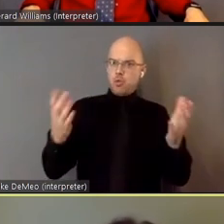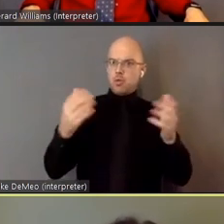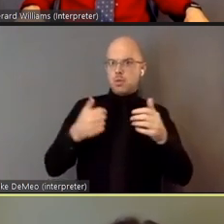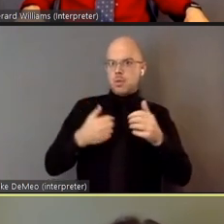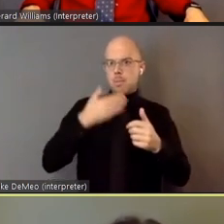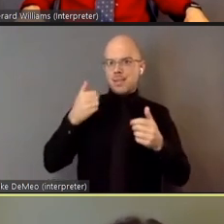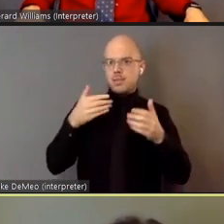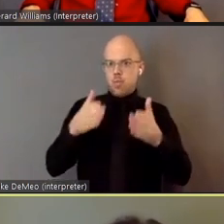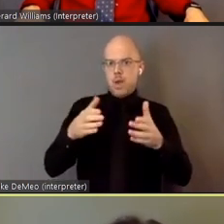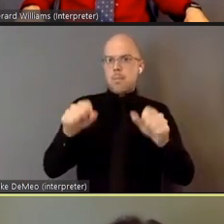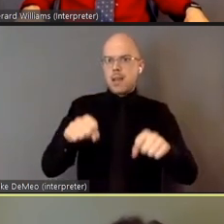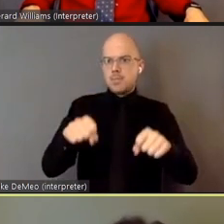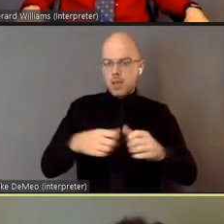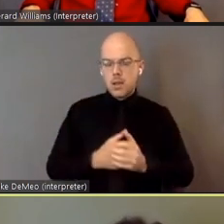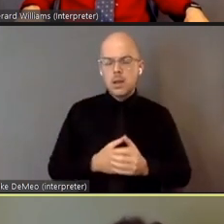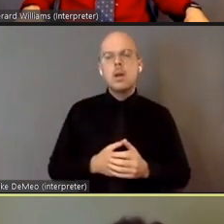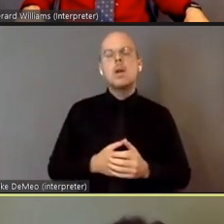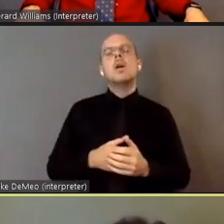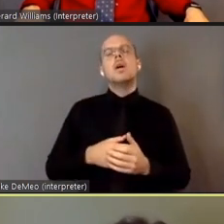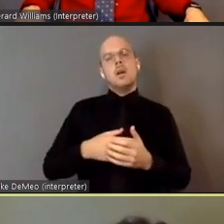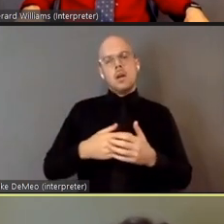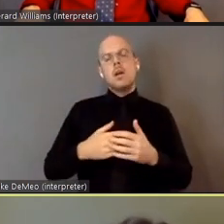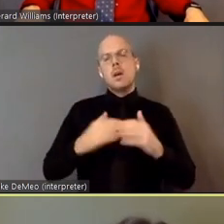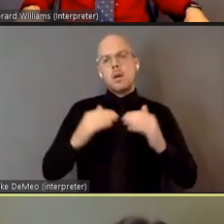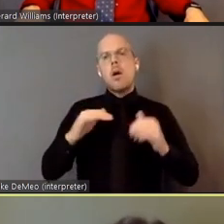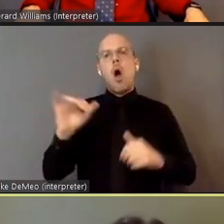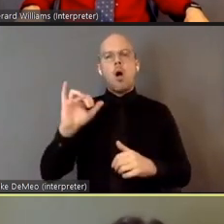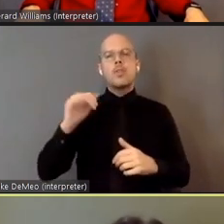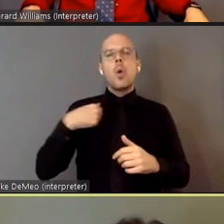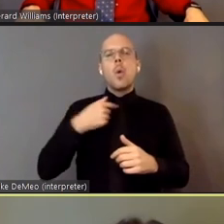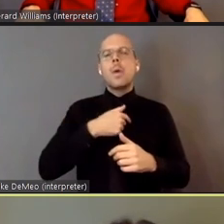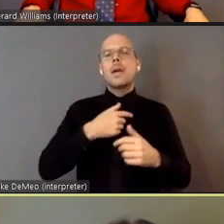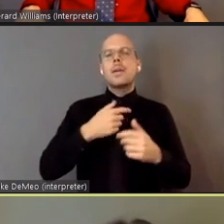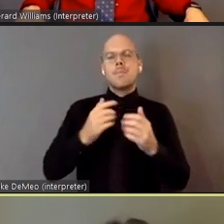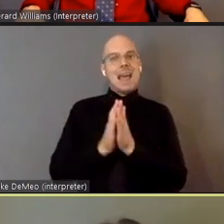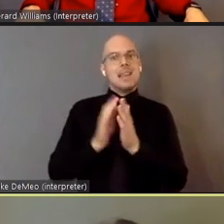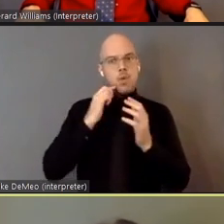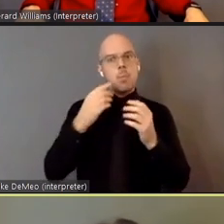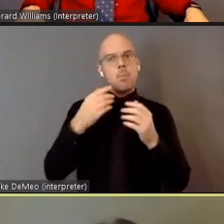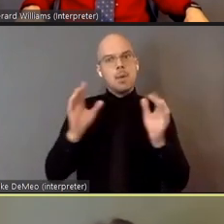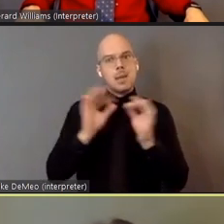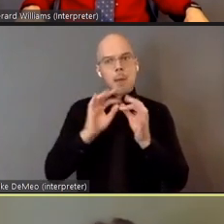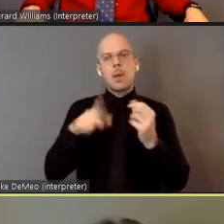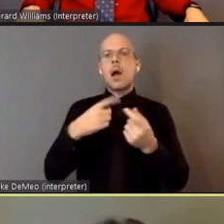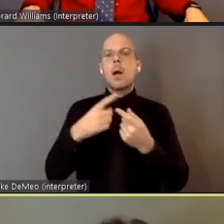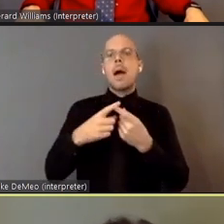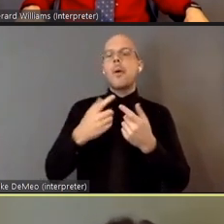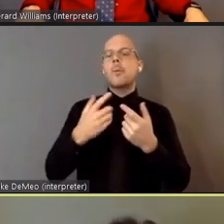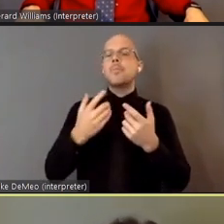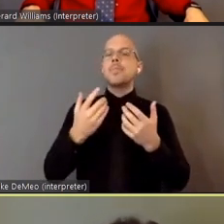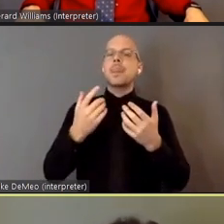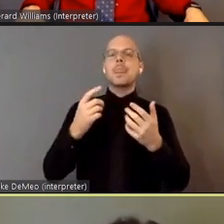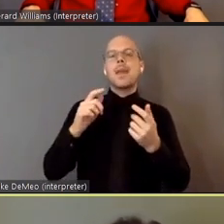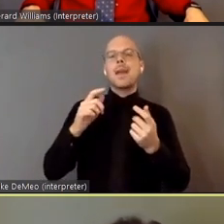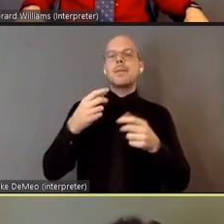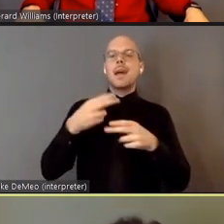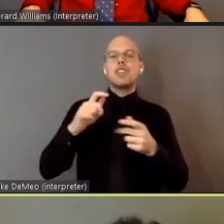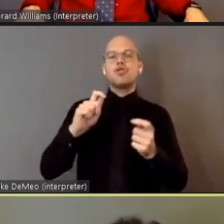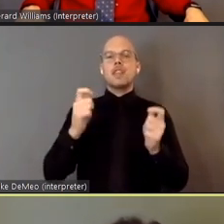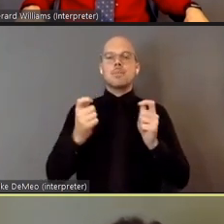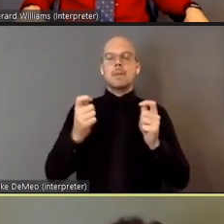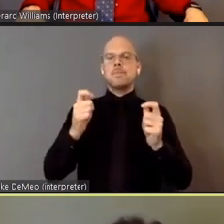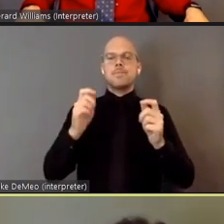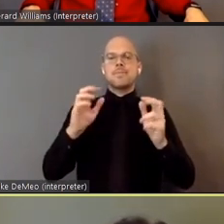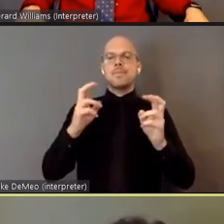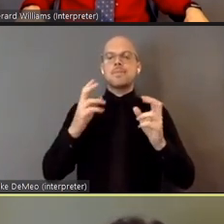have asked for public comment on an adjustment factor to sort of put a weight on the scale in the auction to